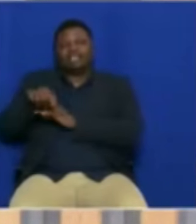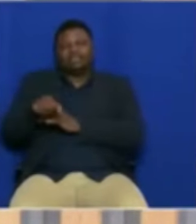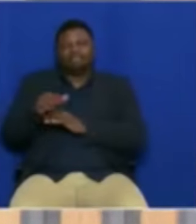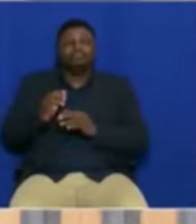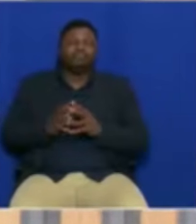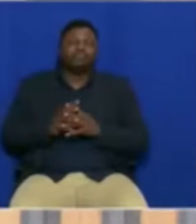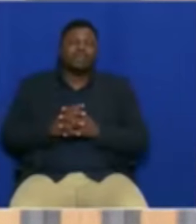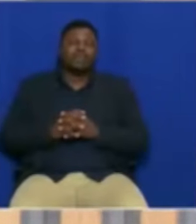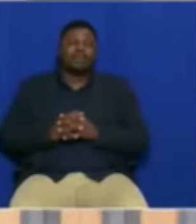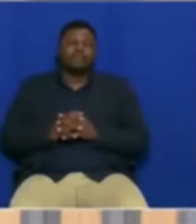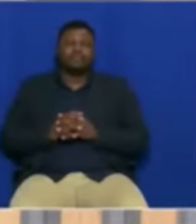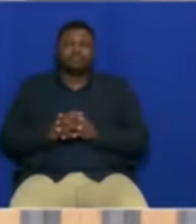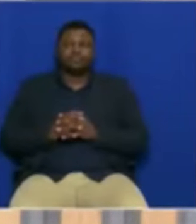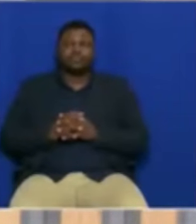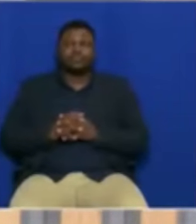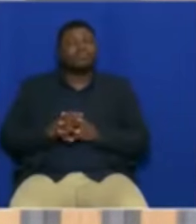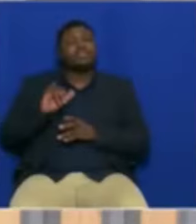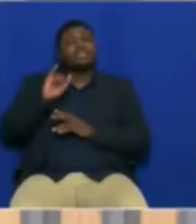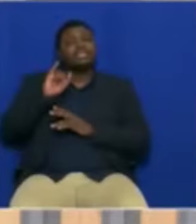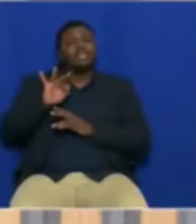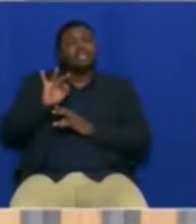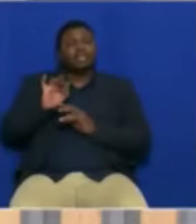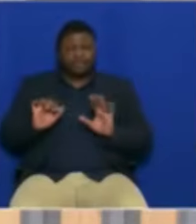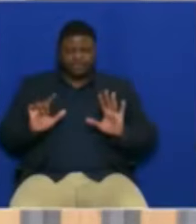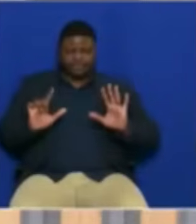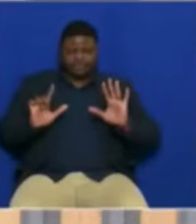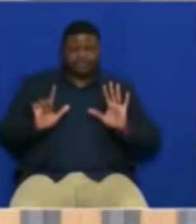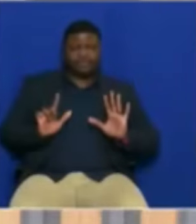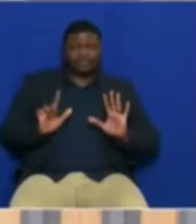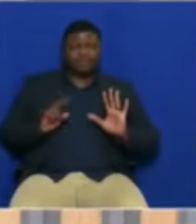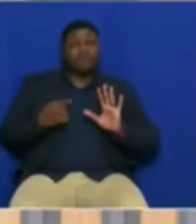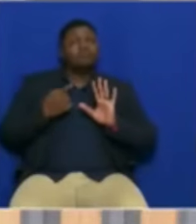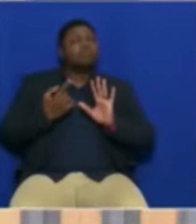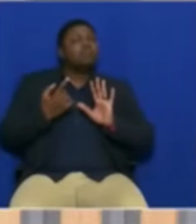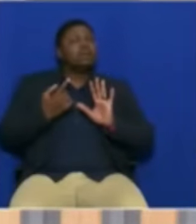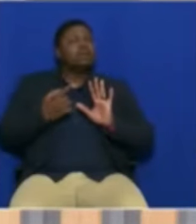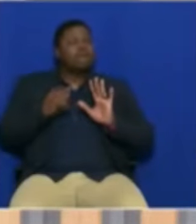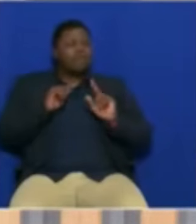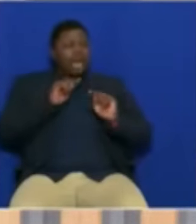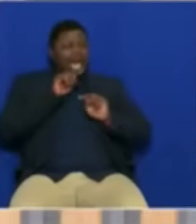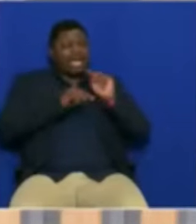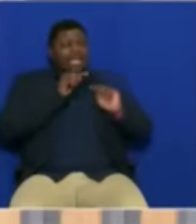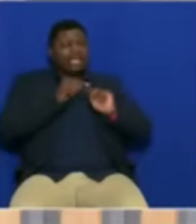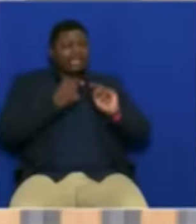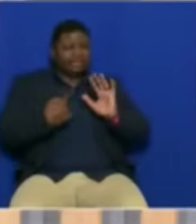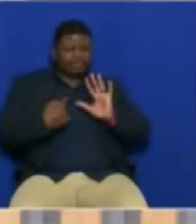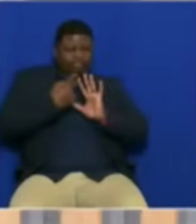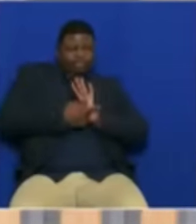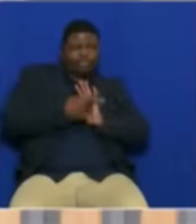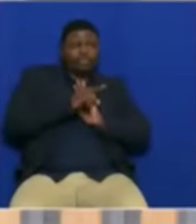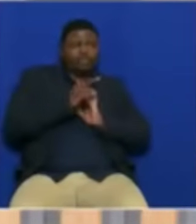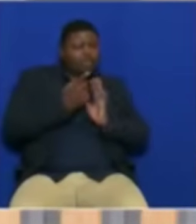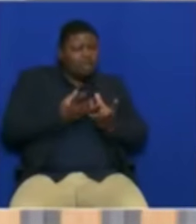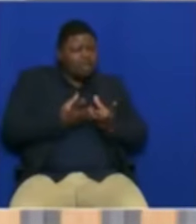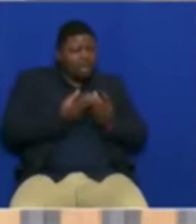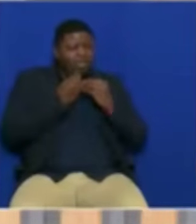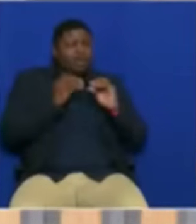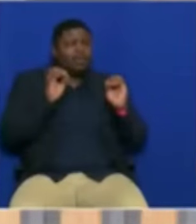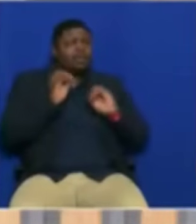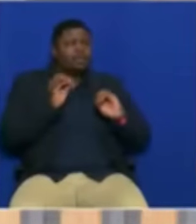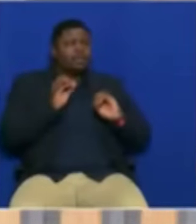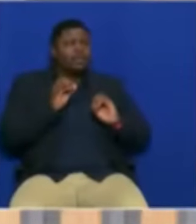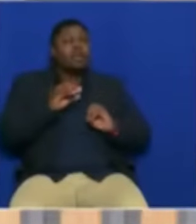a referral under 27, you would then have to look to Section